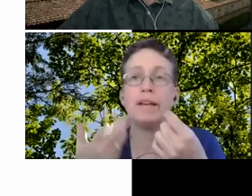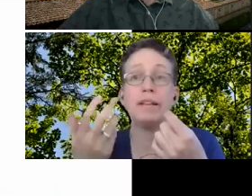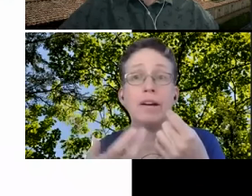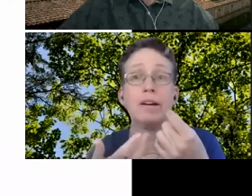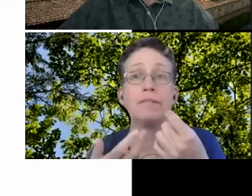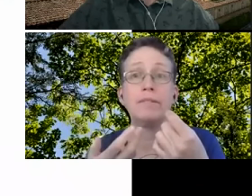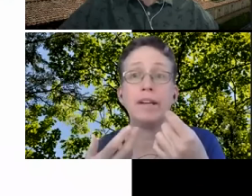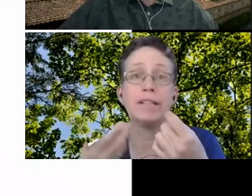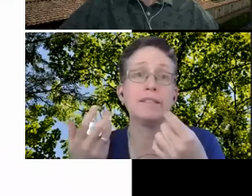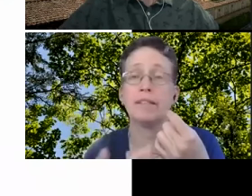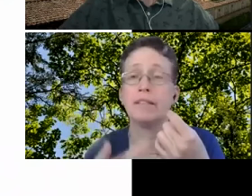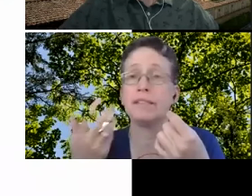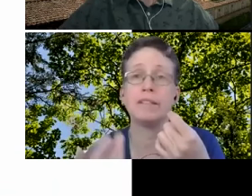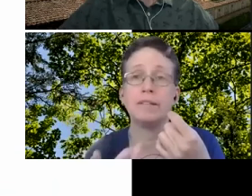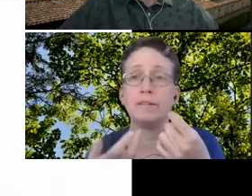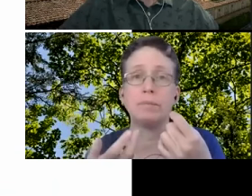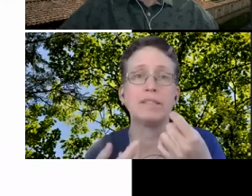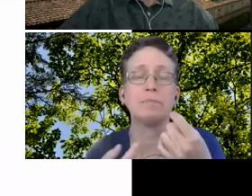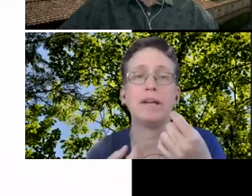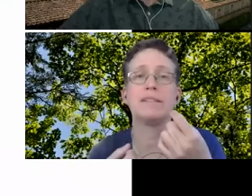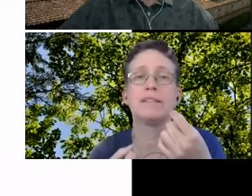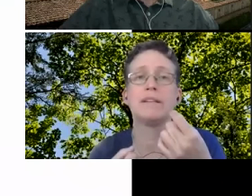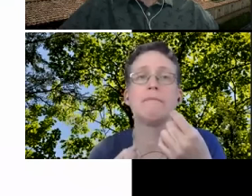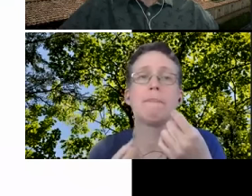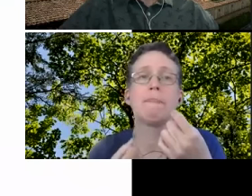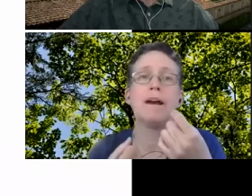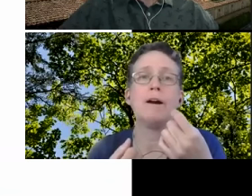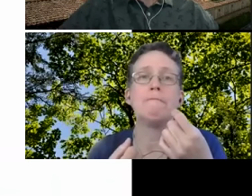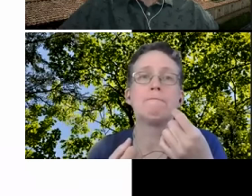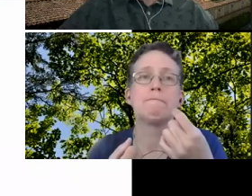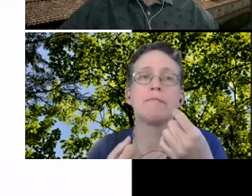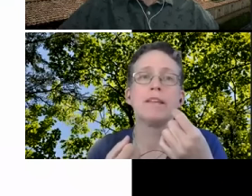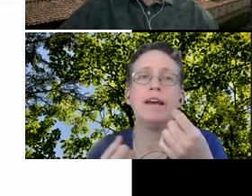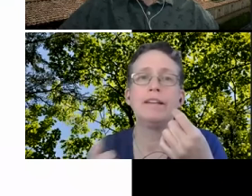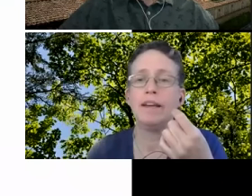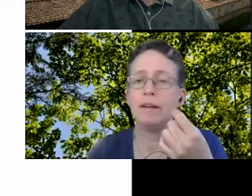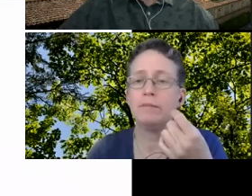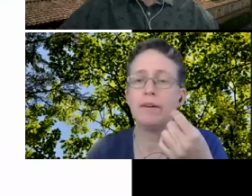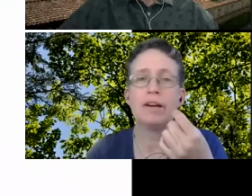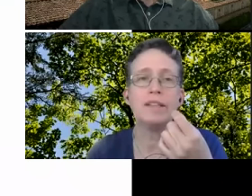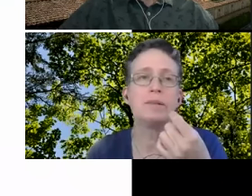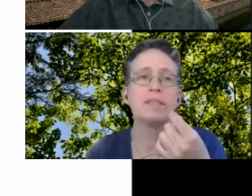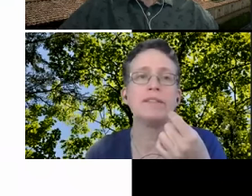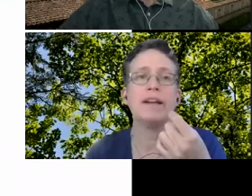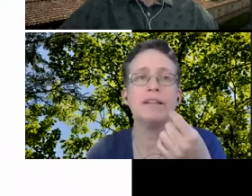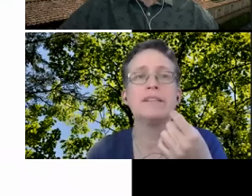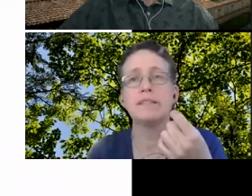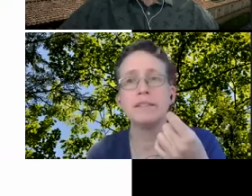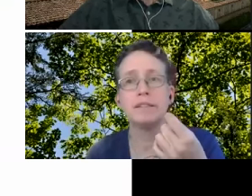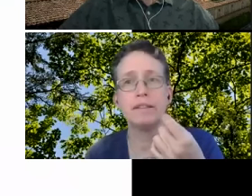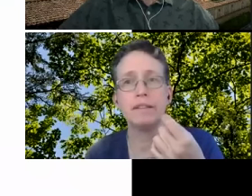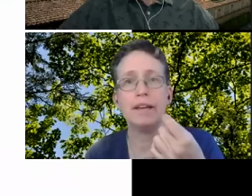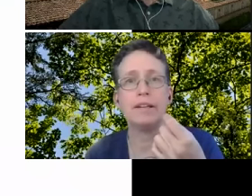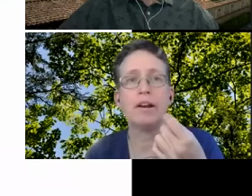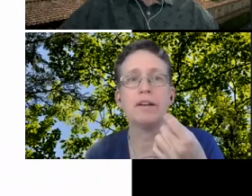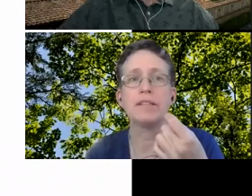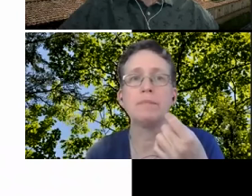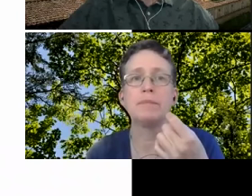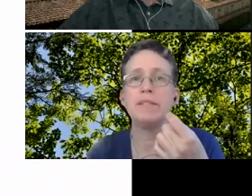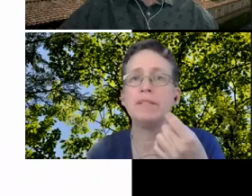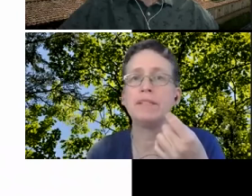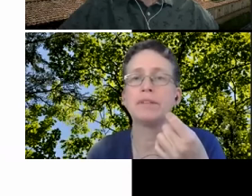that are very consistent from place to place. And a consequence of that is that there